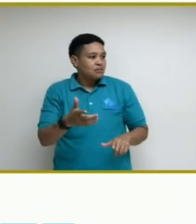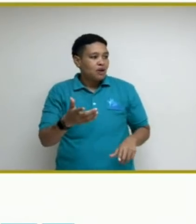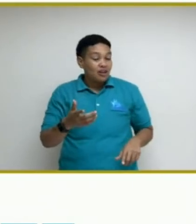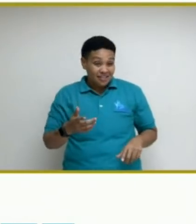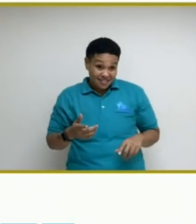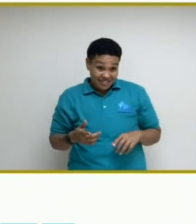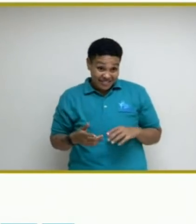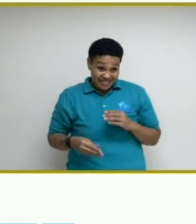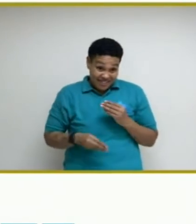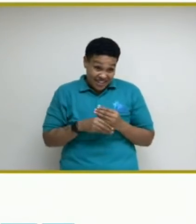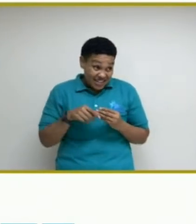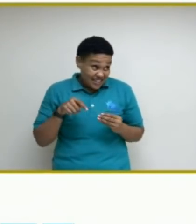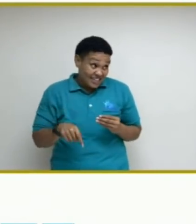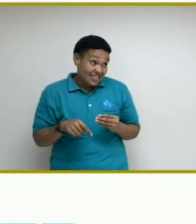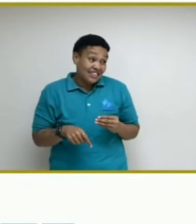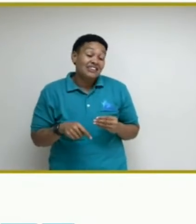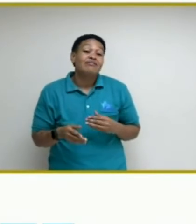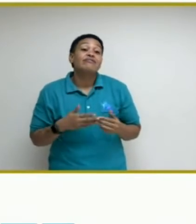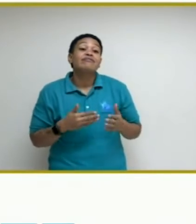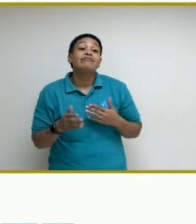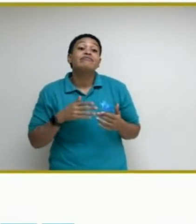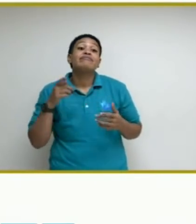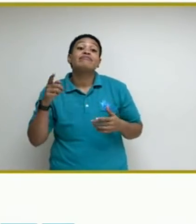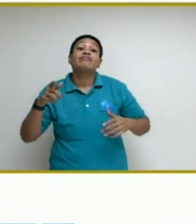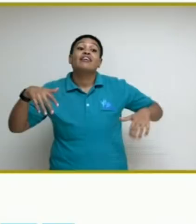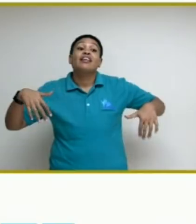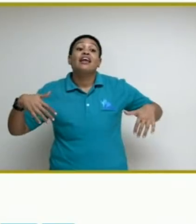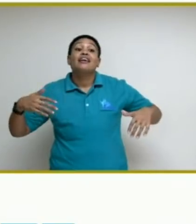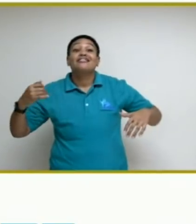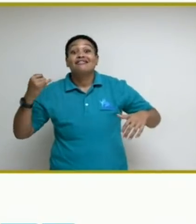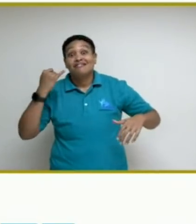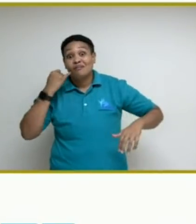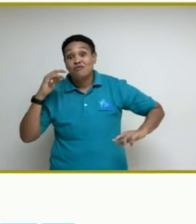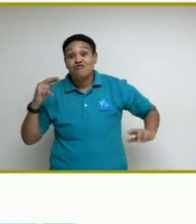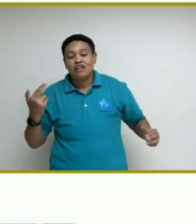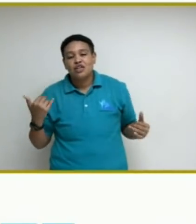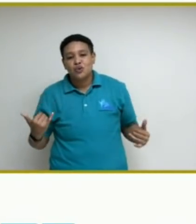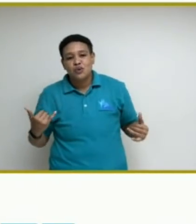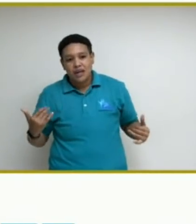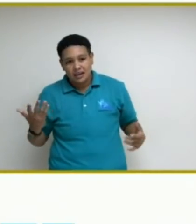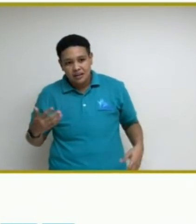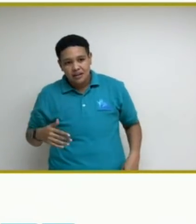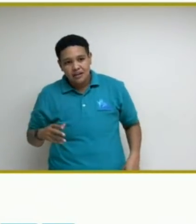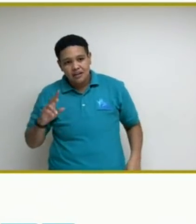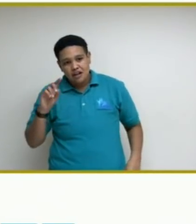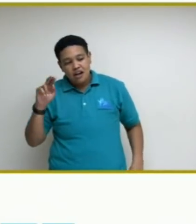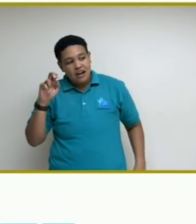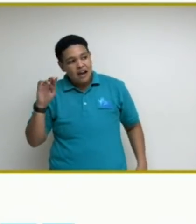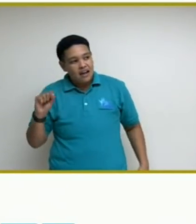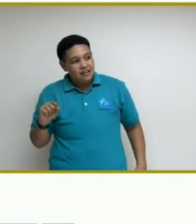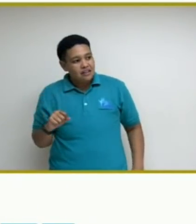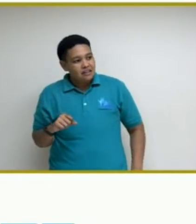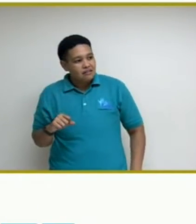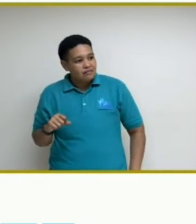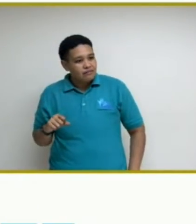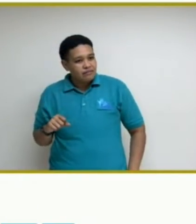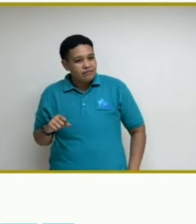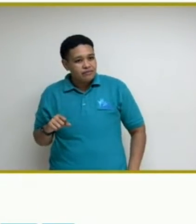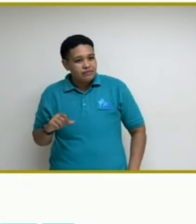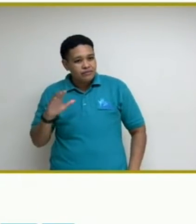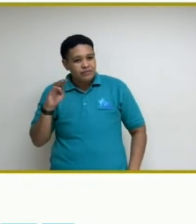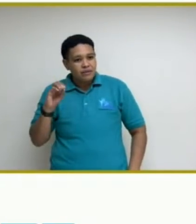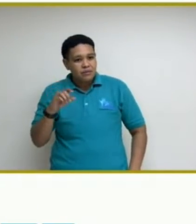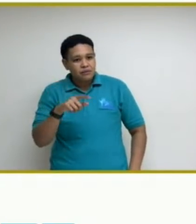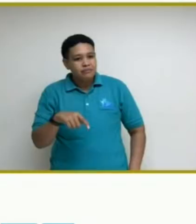of course, this despite their not being due as at today. Dr. Ennis? Oh,